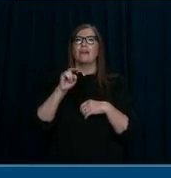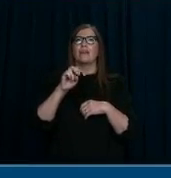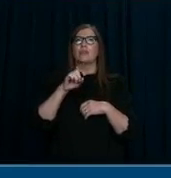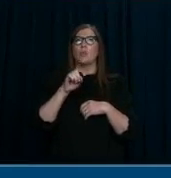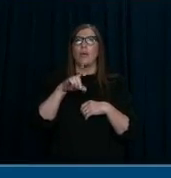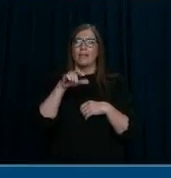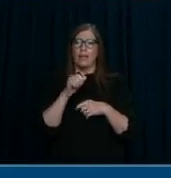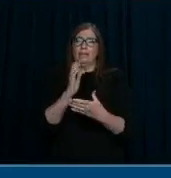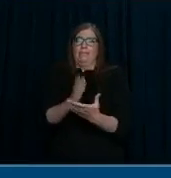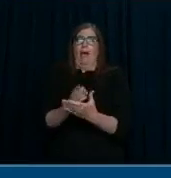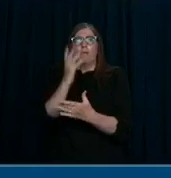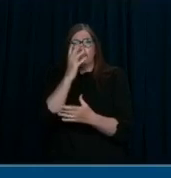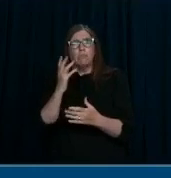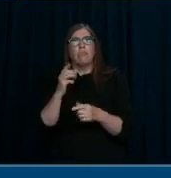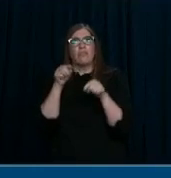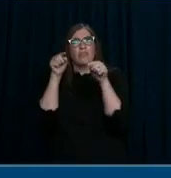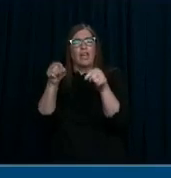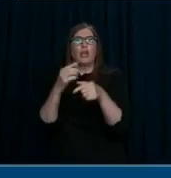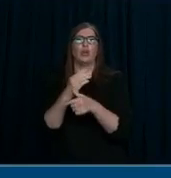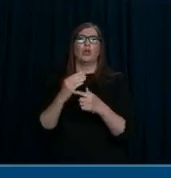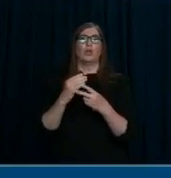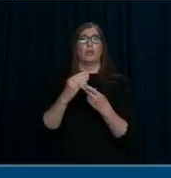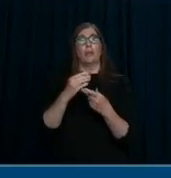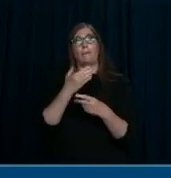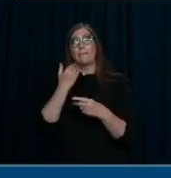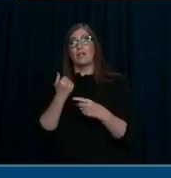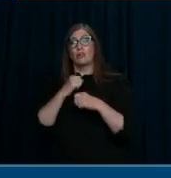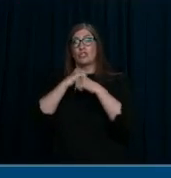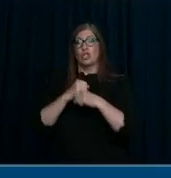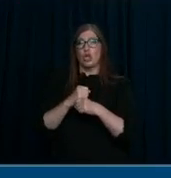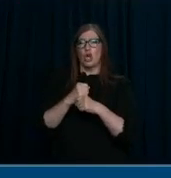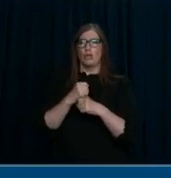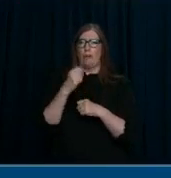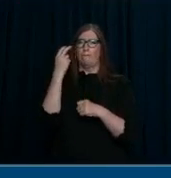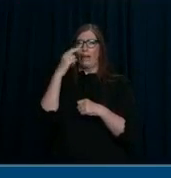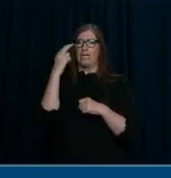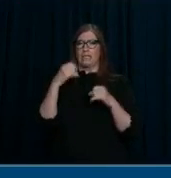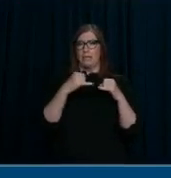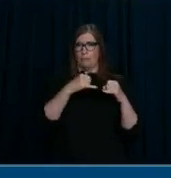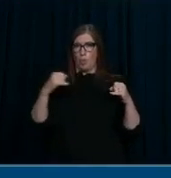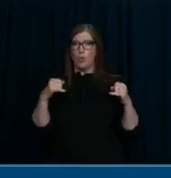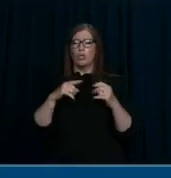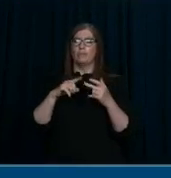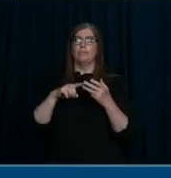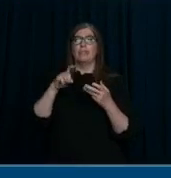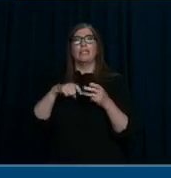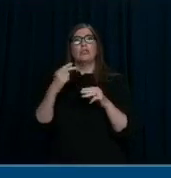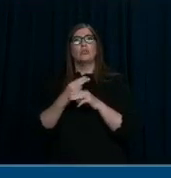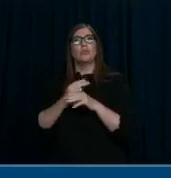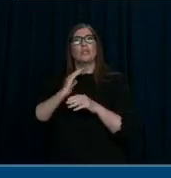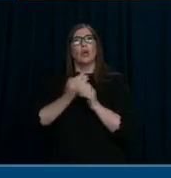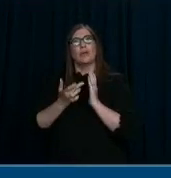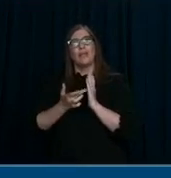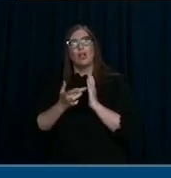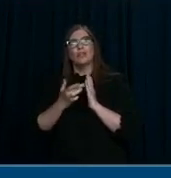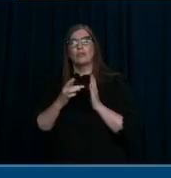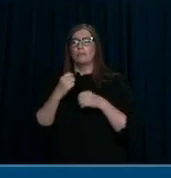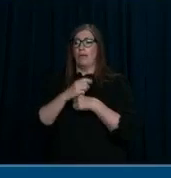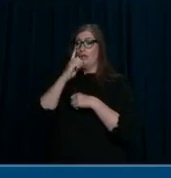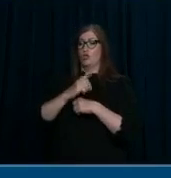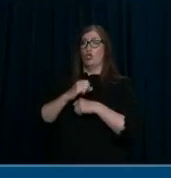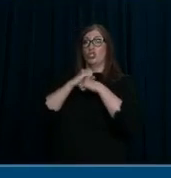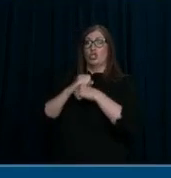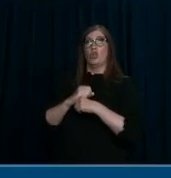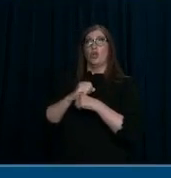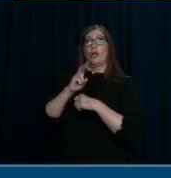with our Mexican counterparts to better secure the southern border of Mexico. We need to use our technological know-how to create a secure virtual border wall, which we